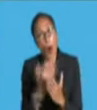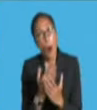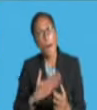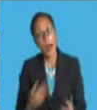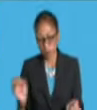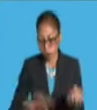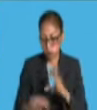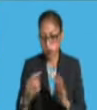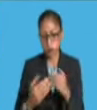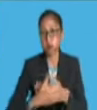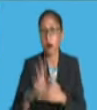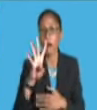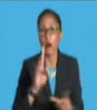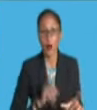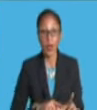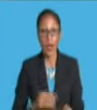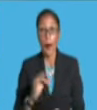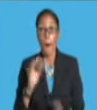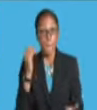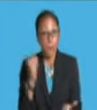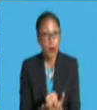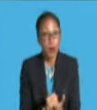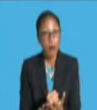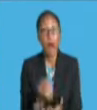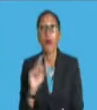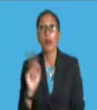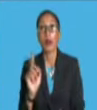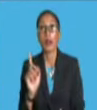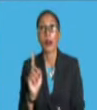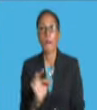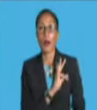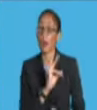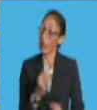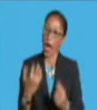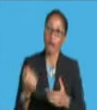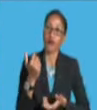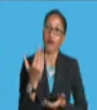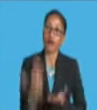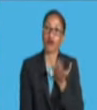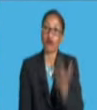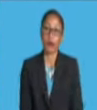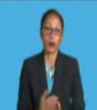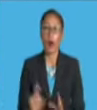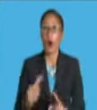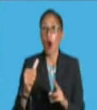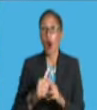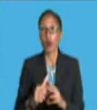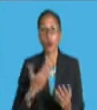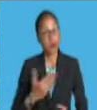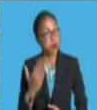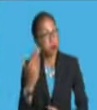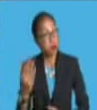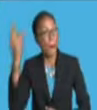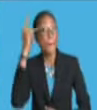4 years will prove that their faith in me has been well rewarded. I would also like to acknowledge my parents,